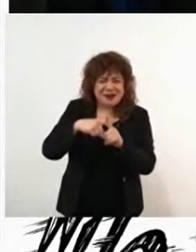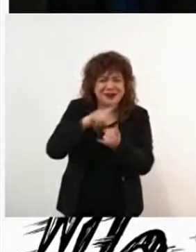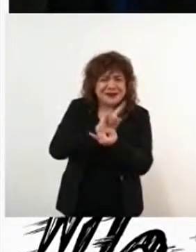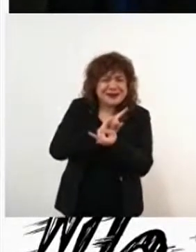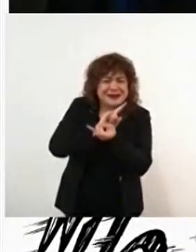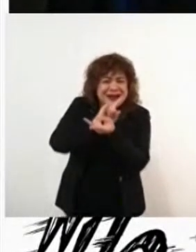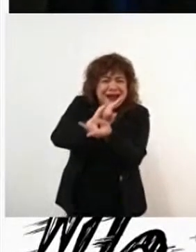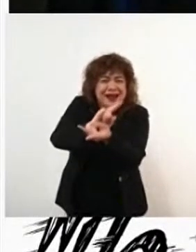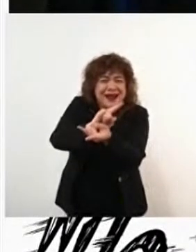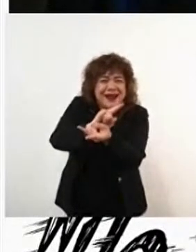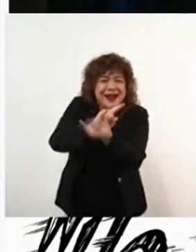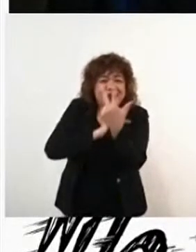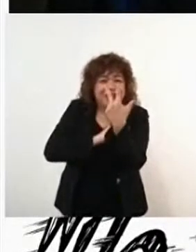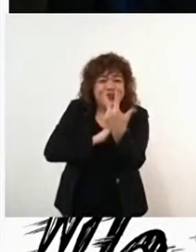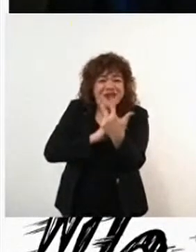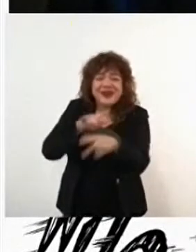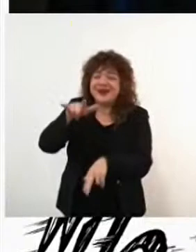different